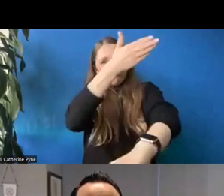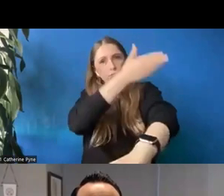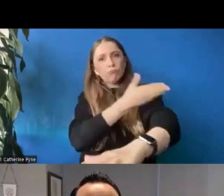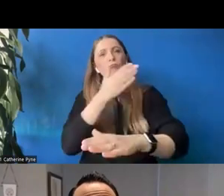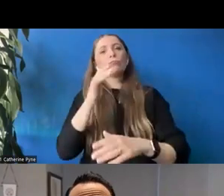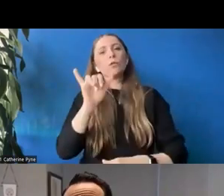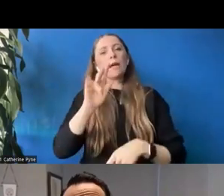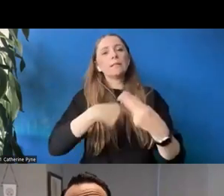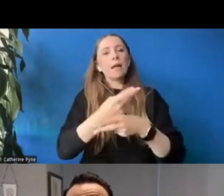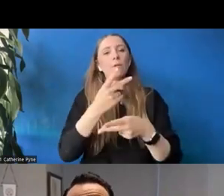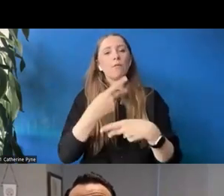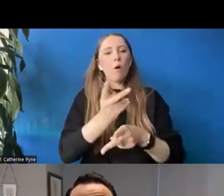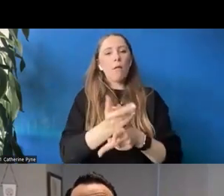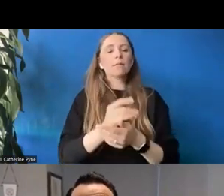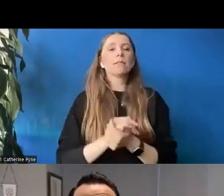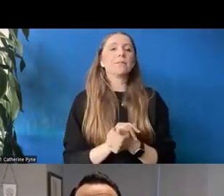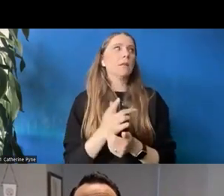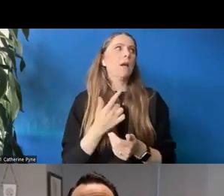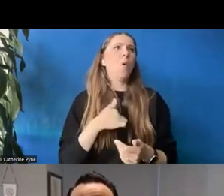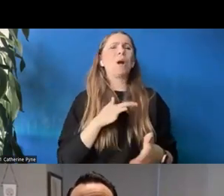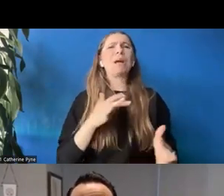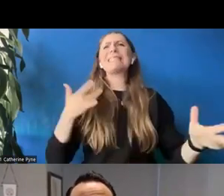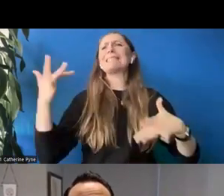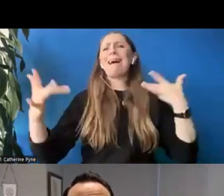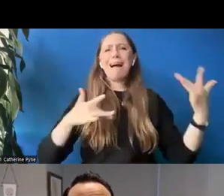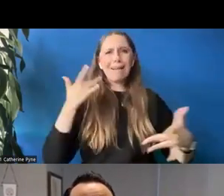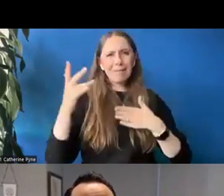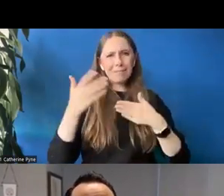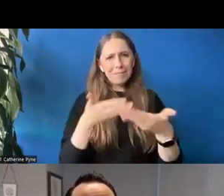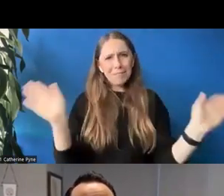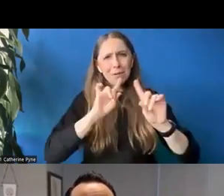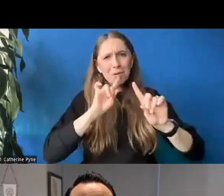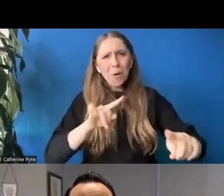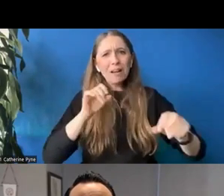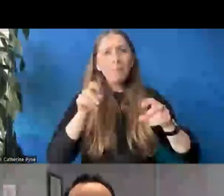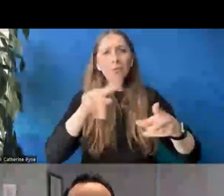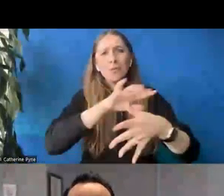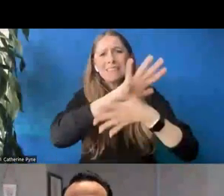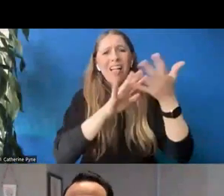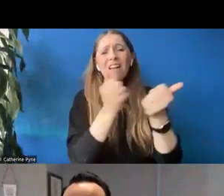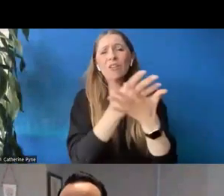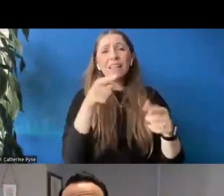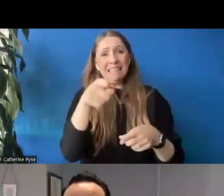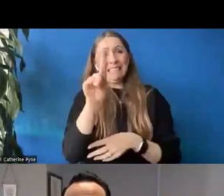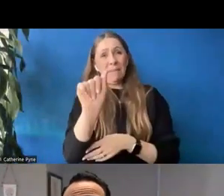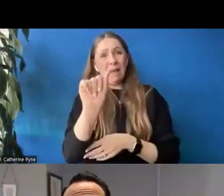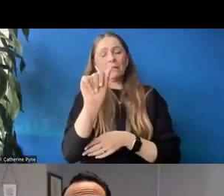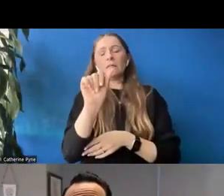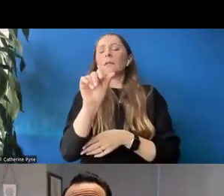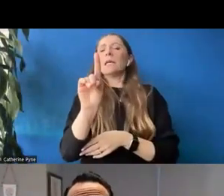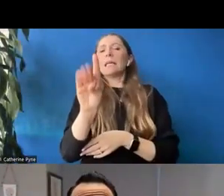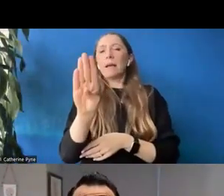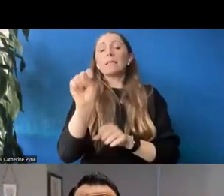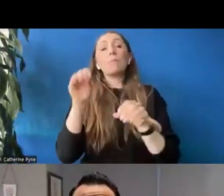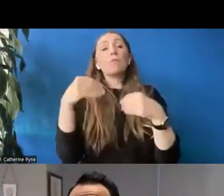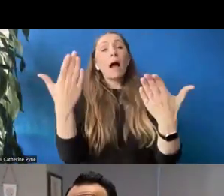those products. So we're very, very excited, again, about all the public reporting opportunities that this database can provide, and we're really